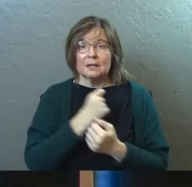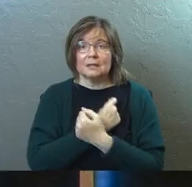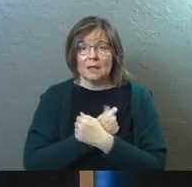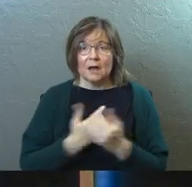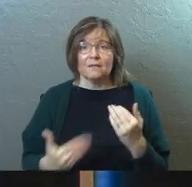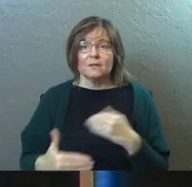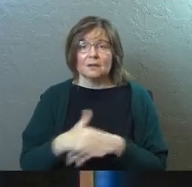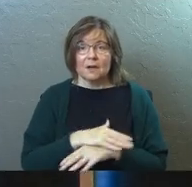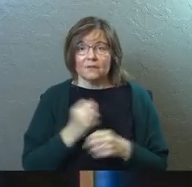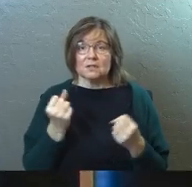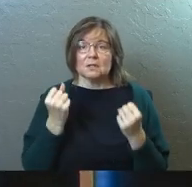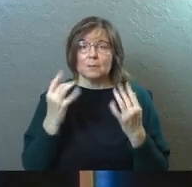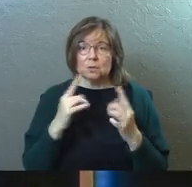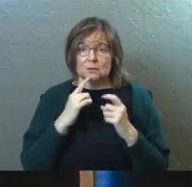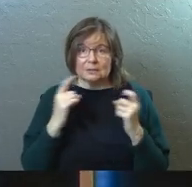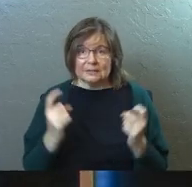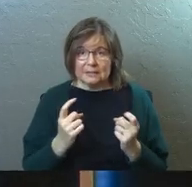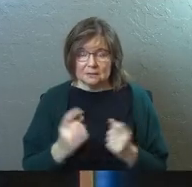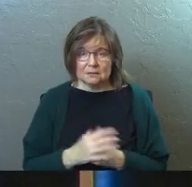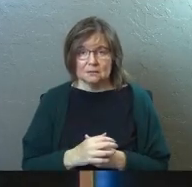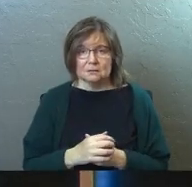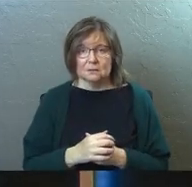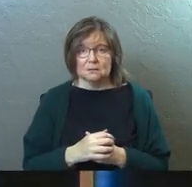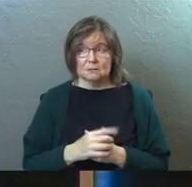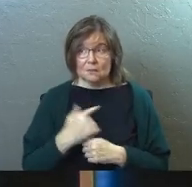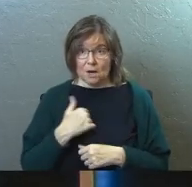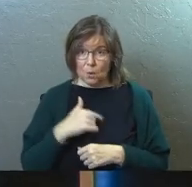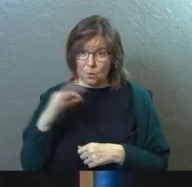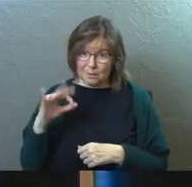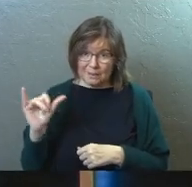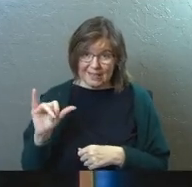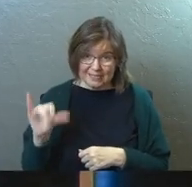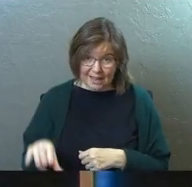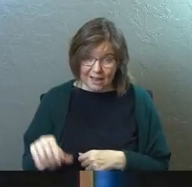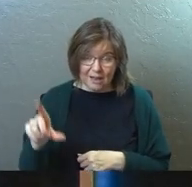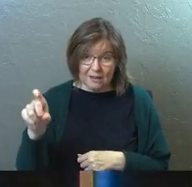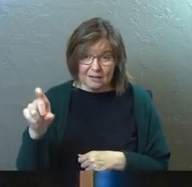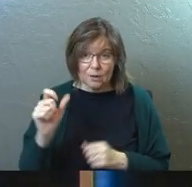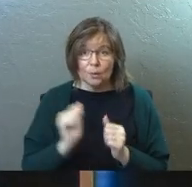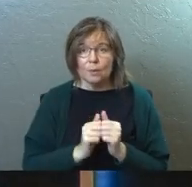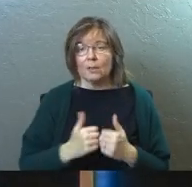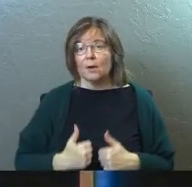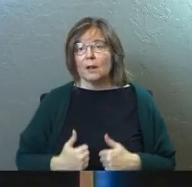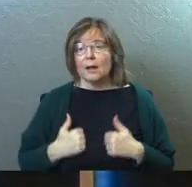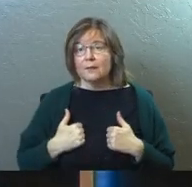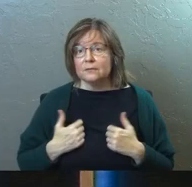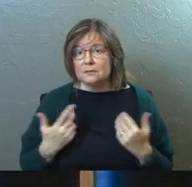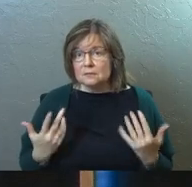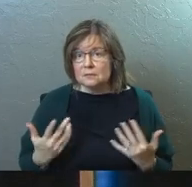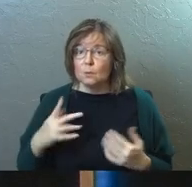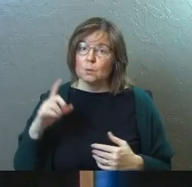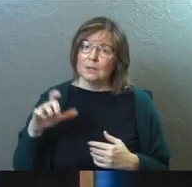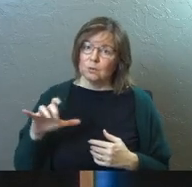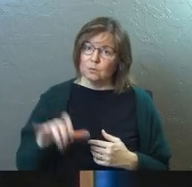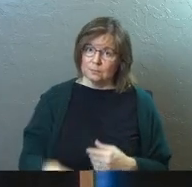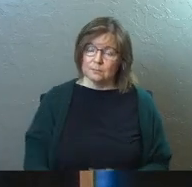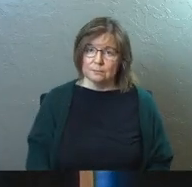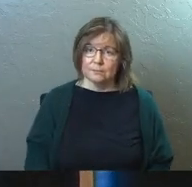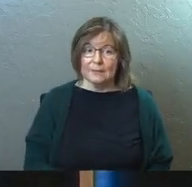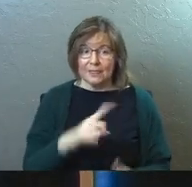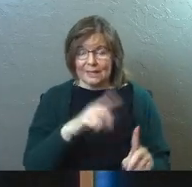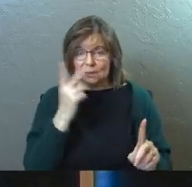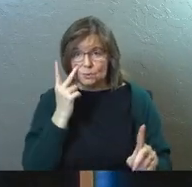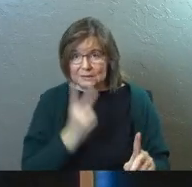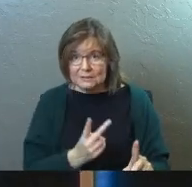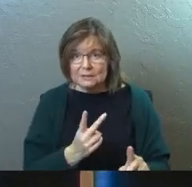love covers a multitude of sins. Are we preaching like that with our lives? Because we need to. They